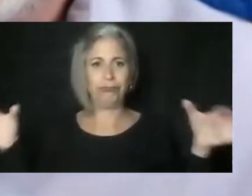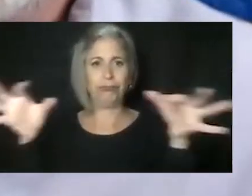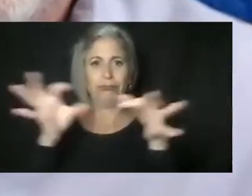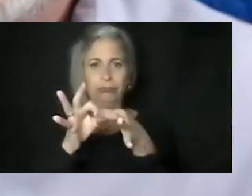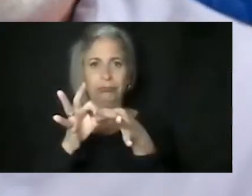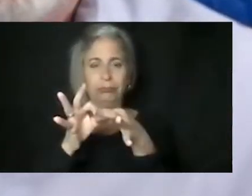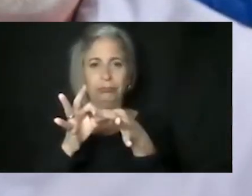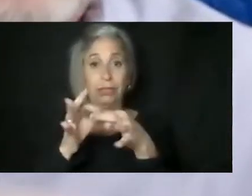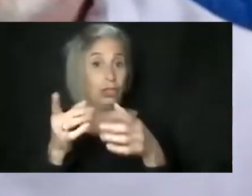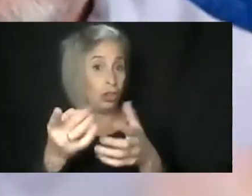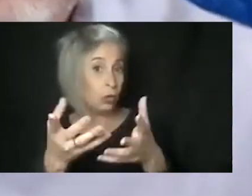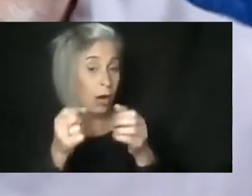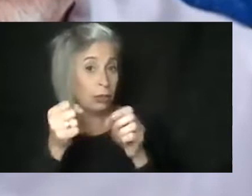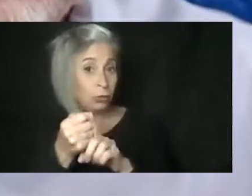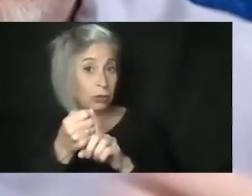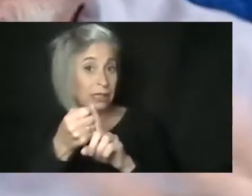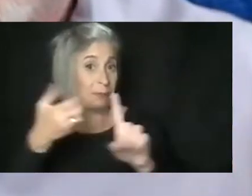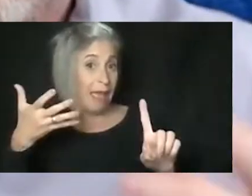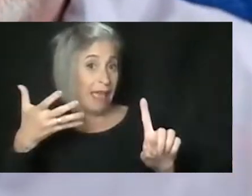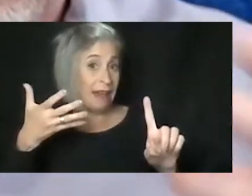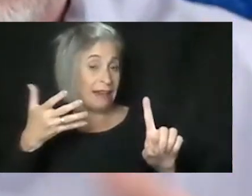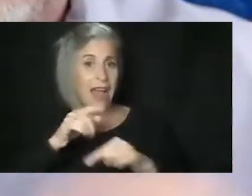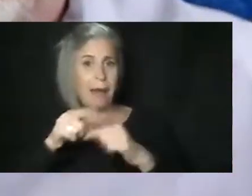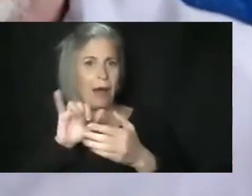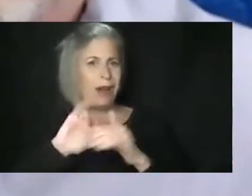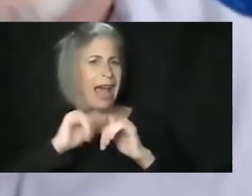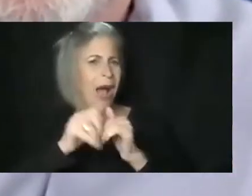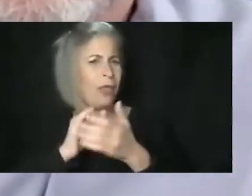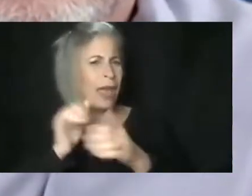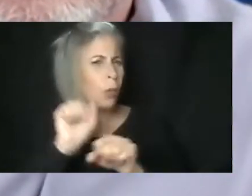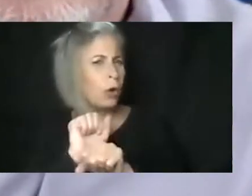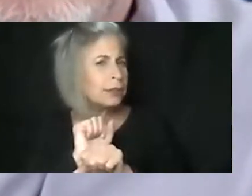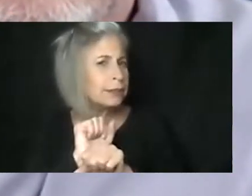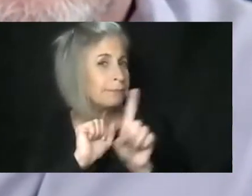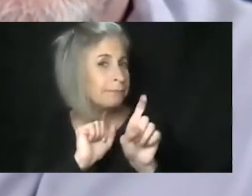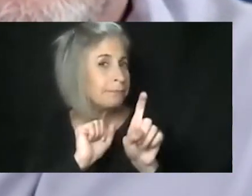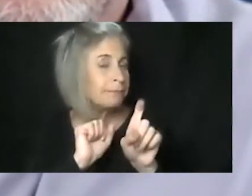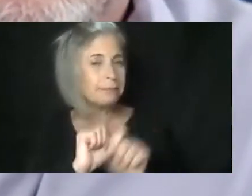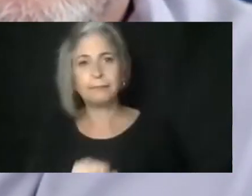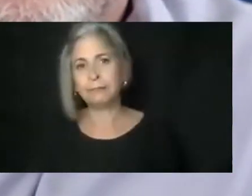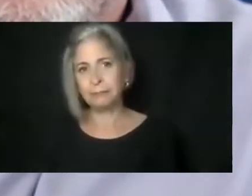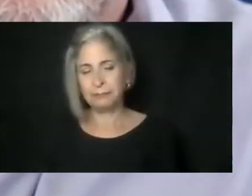I mean, do you maybe want to elaborate a little bit and tell us a little bit about how that works?